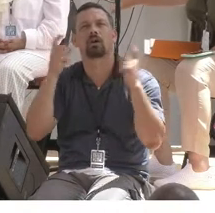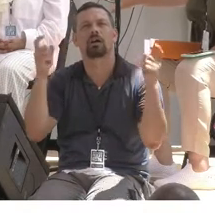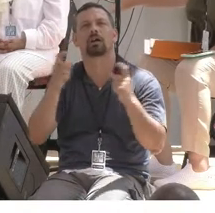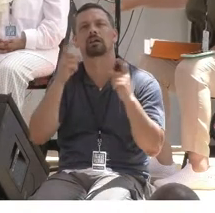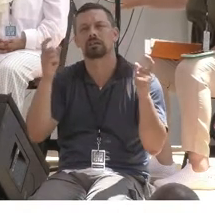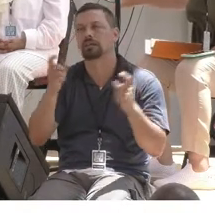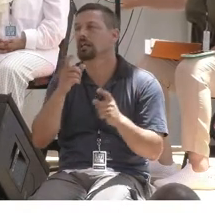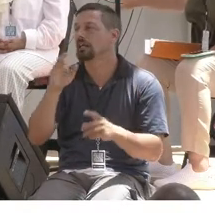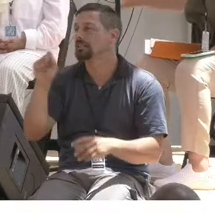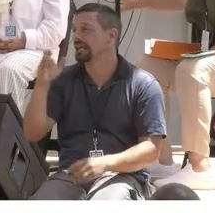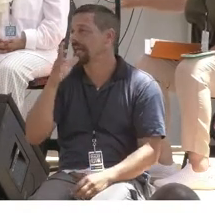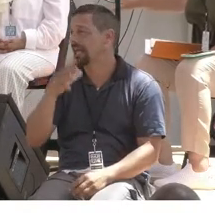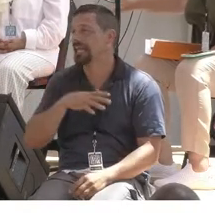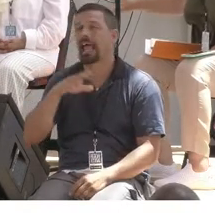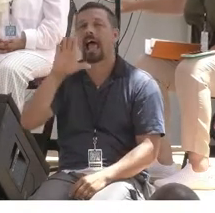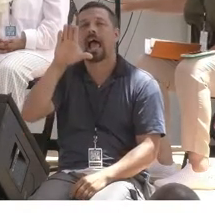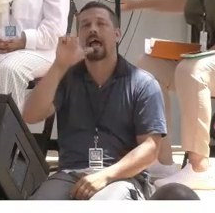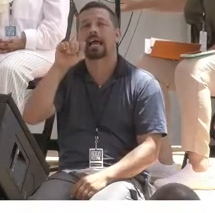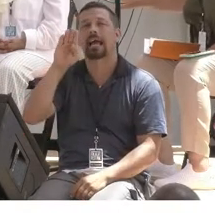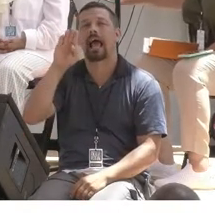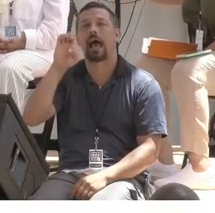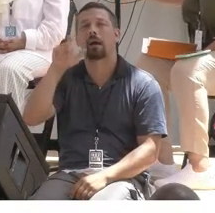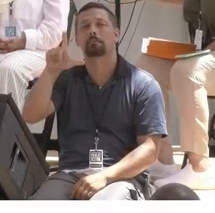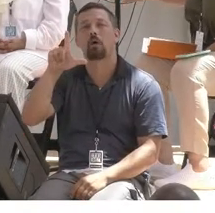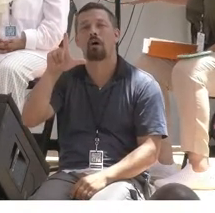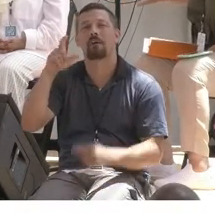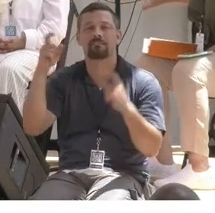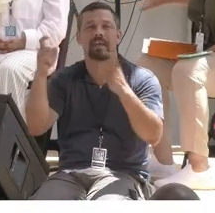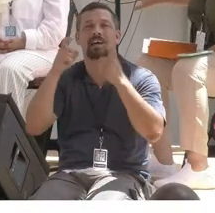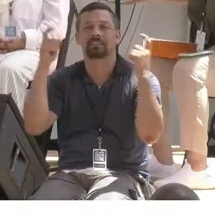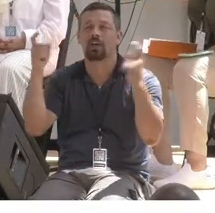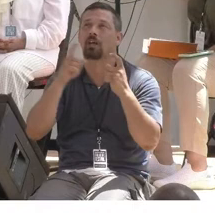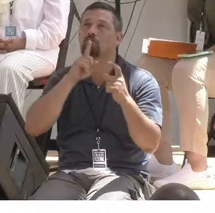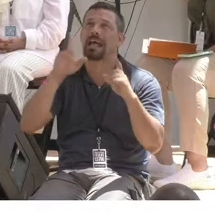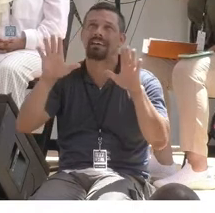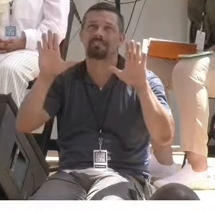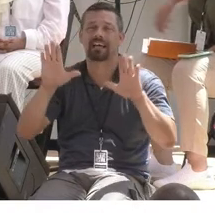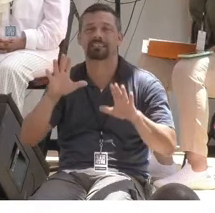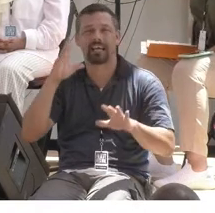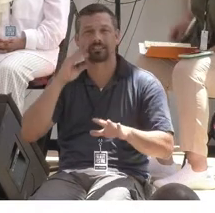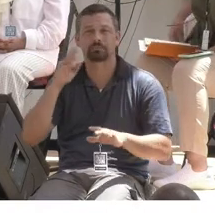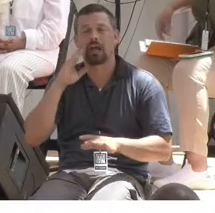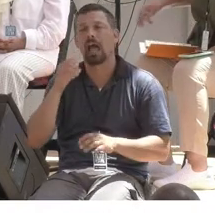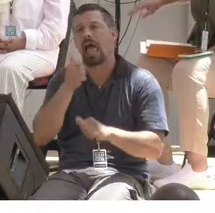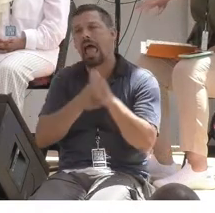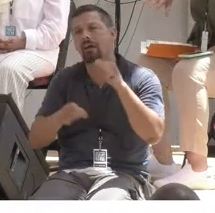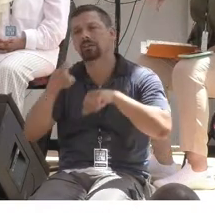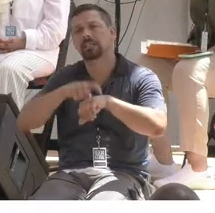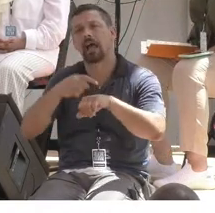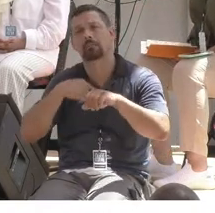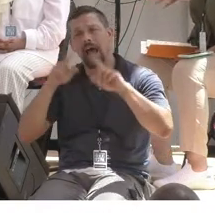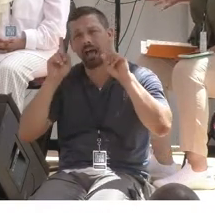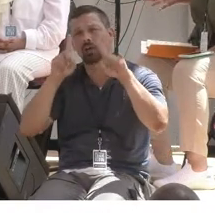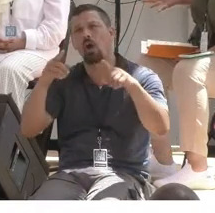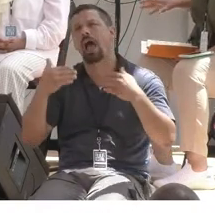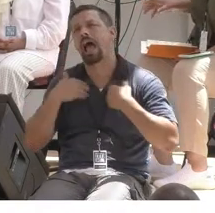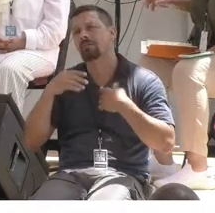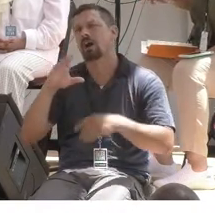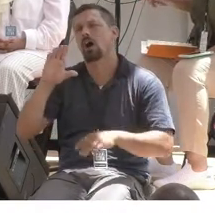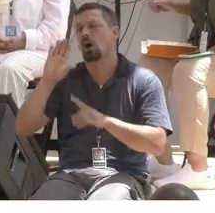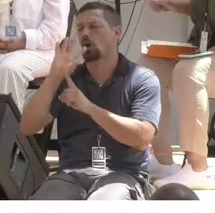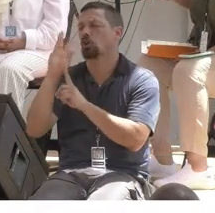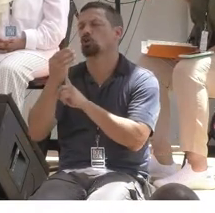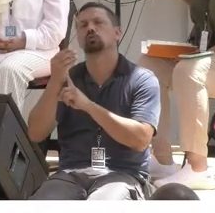Festival. Yes, ladies, there's a camel festival in Abu Dhabi, and it's fantastic. Every time I go there, there is a cultural village,